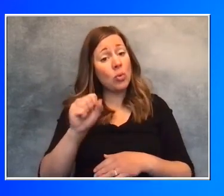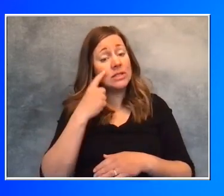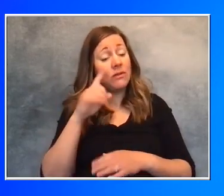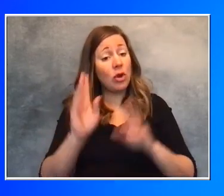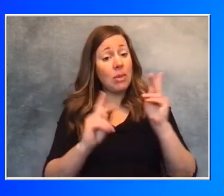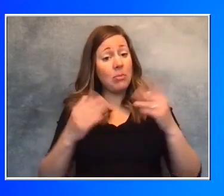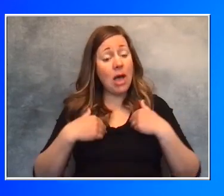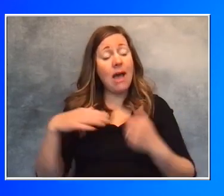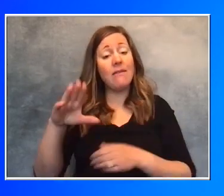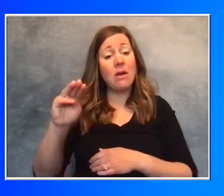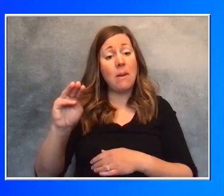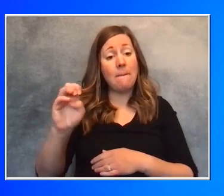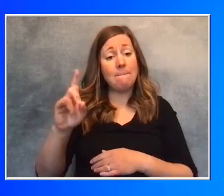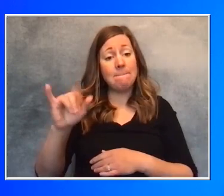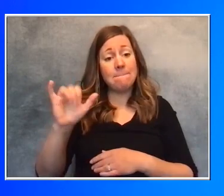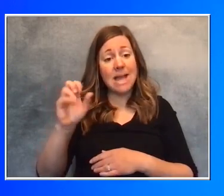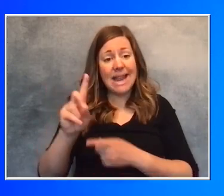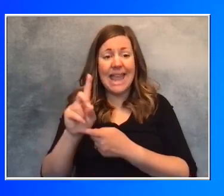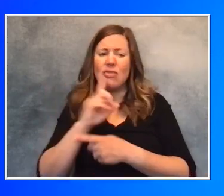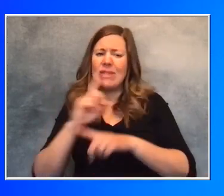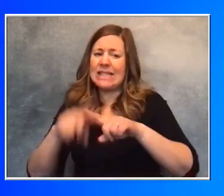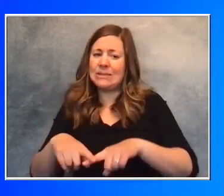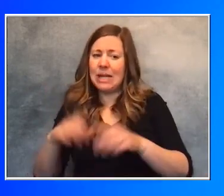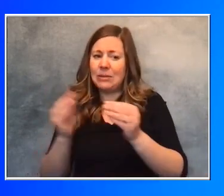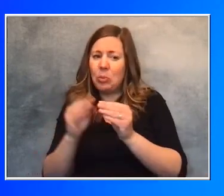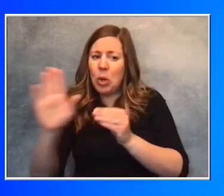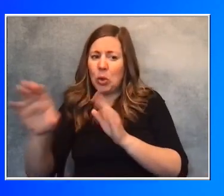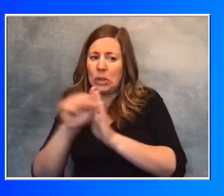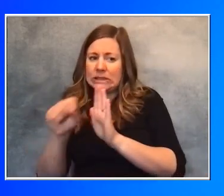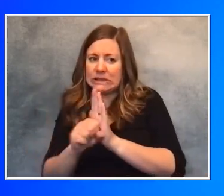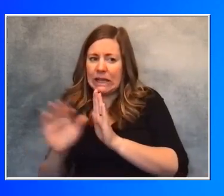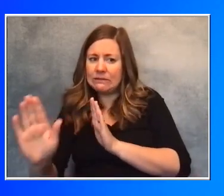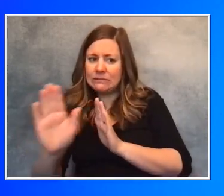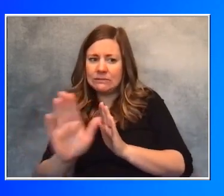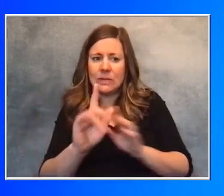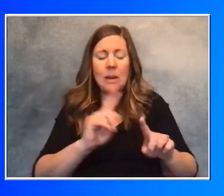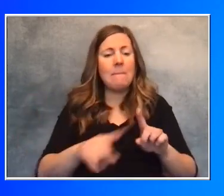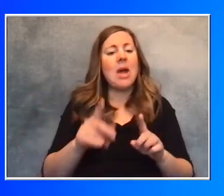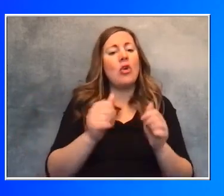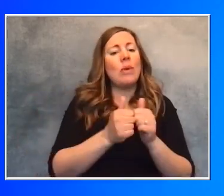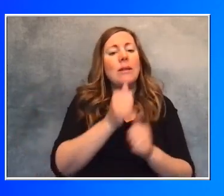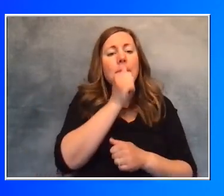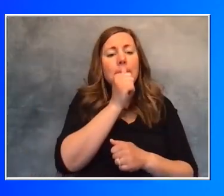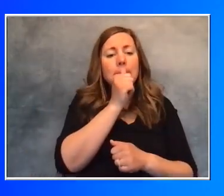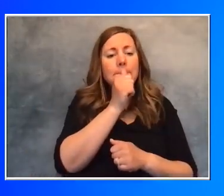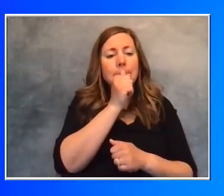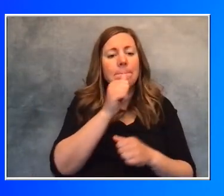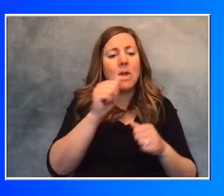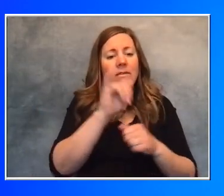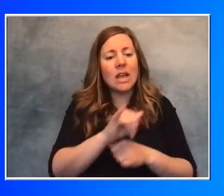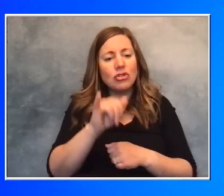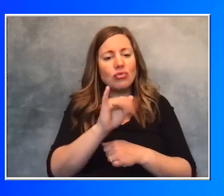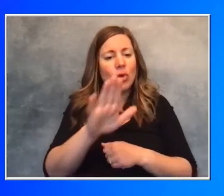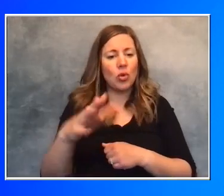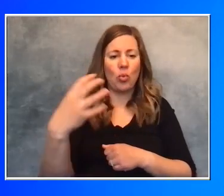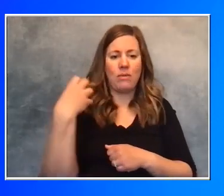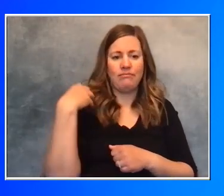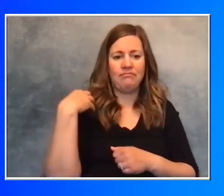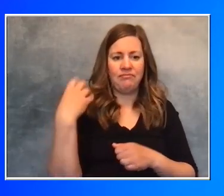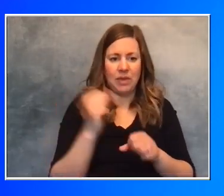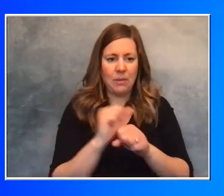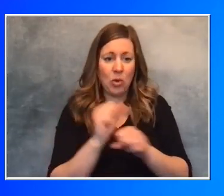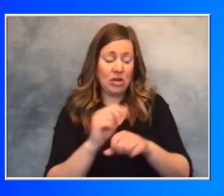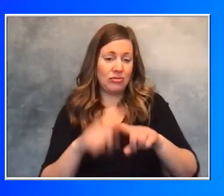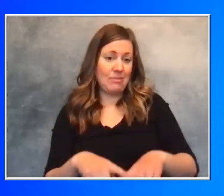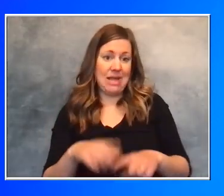it might depend upon what your state has done. For people with commercial insurance, private insurance through their employer, it'll depend what their insurance company is doing. But